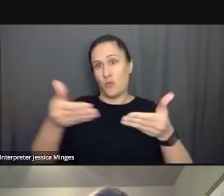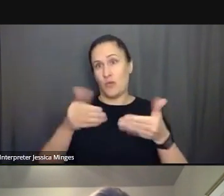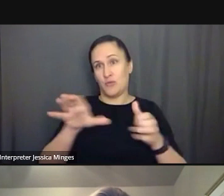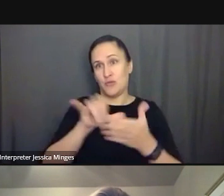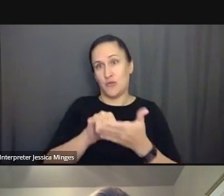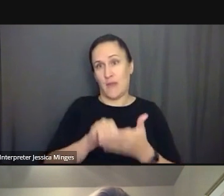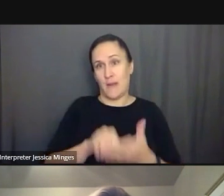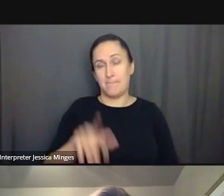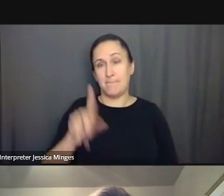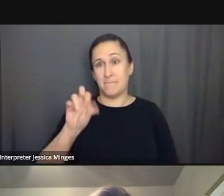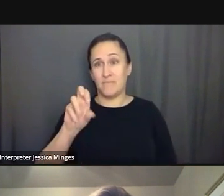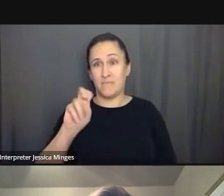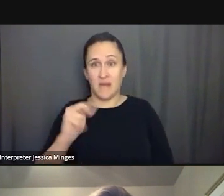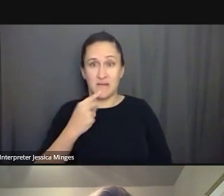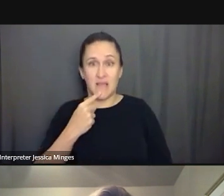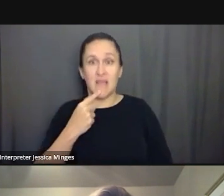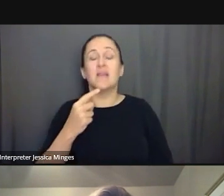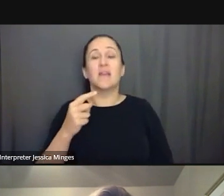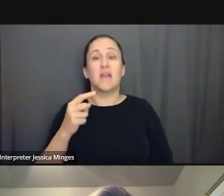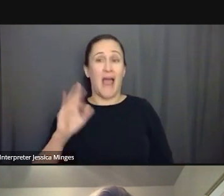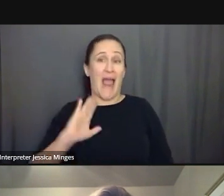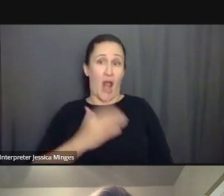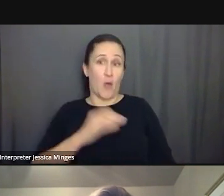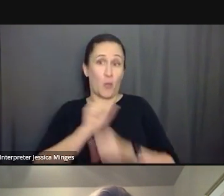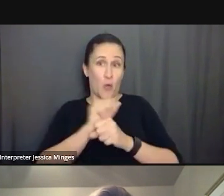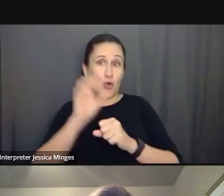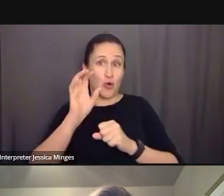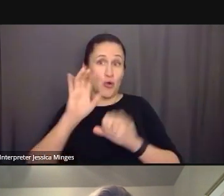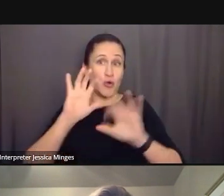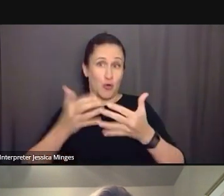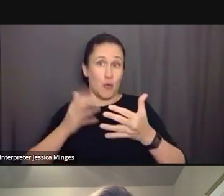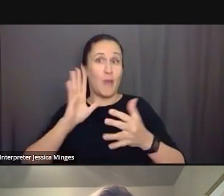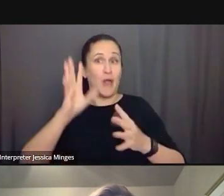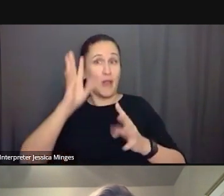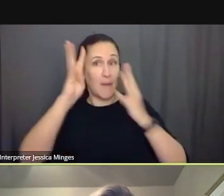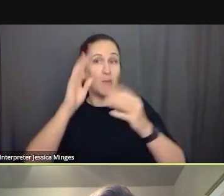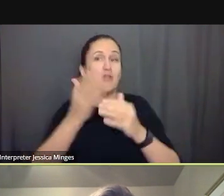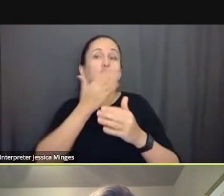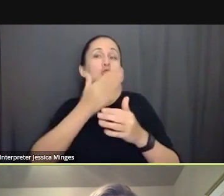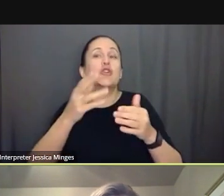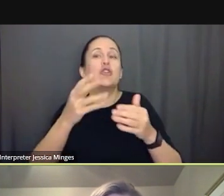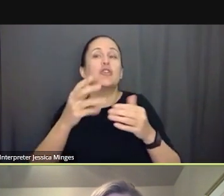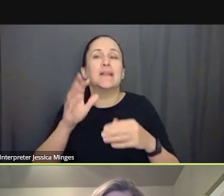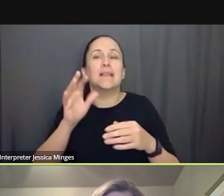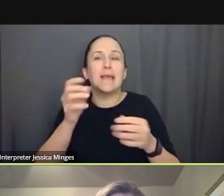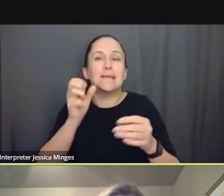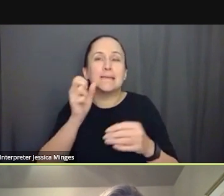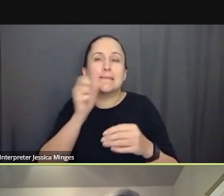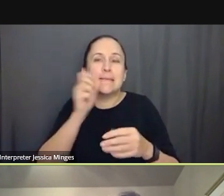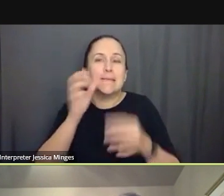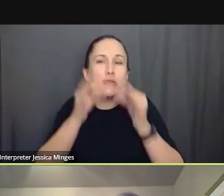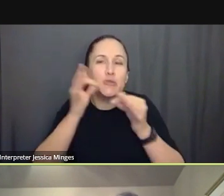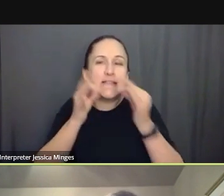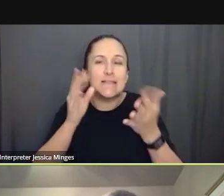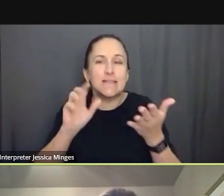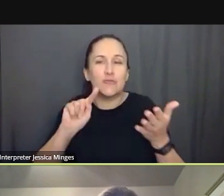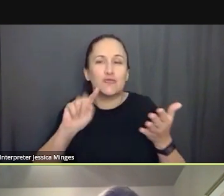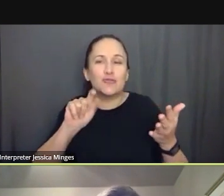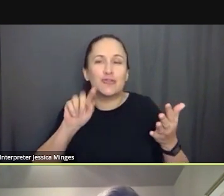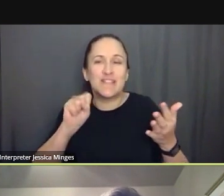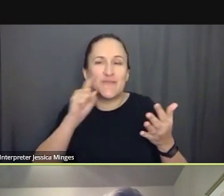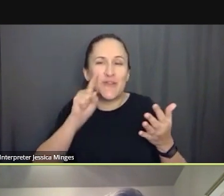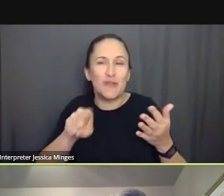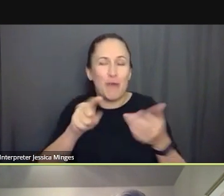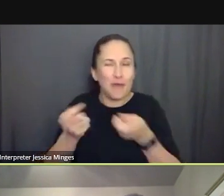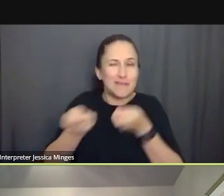But our work group is going to come up with some really great treats to entice you all. So Yeah, there's that. we're gonna be, you know, we're not proud,